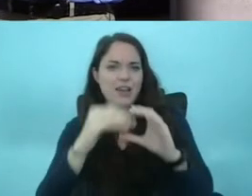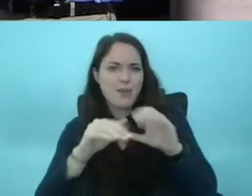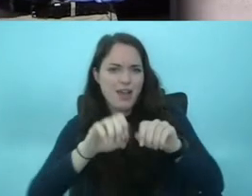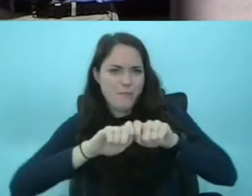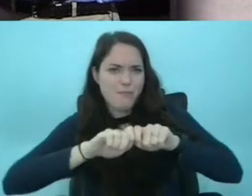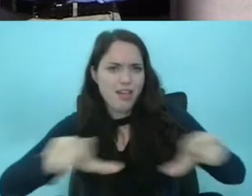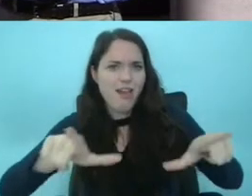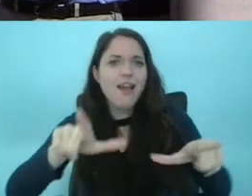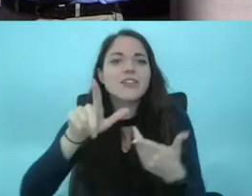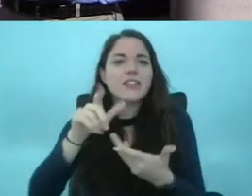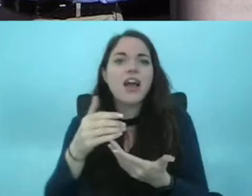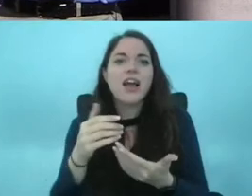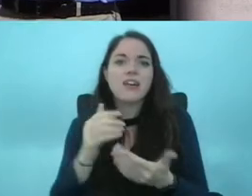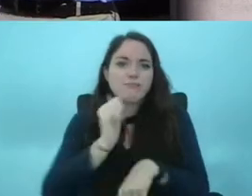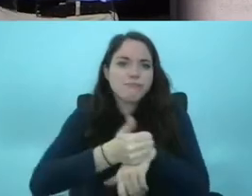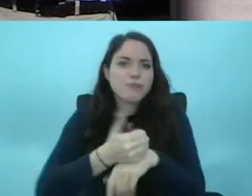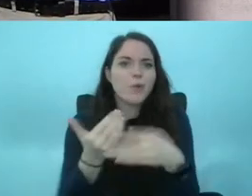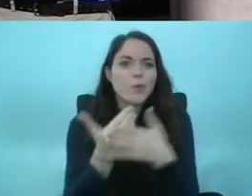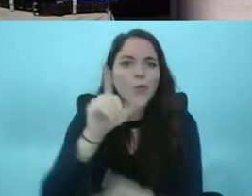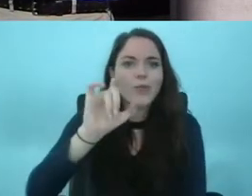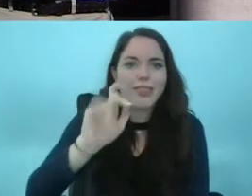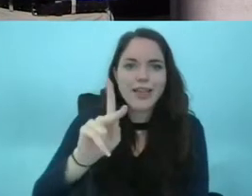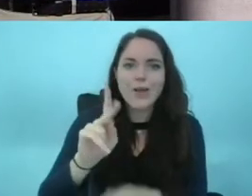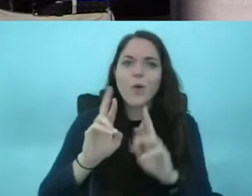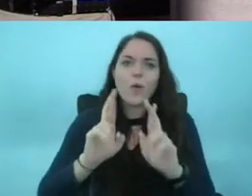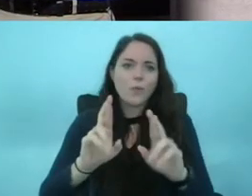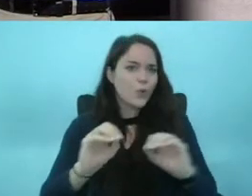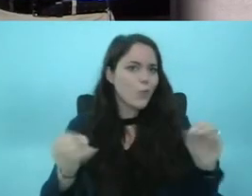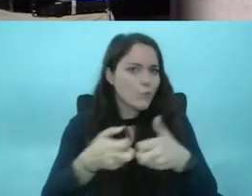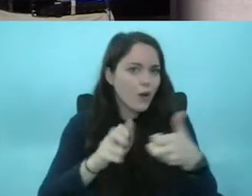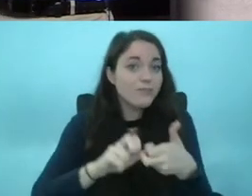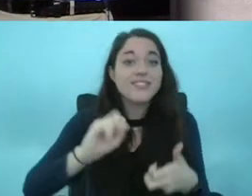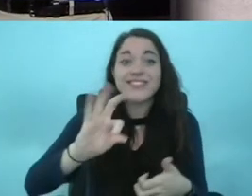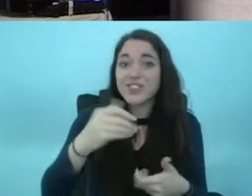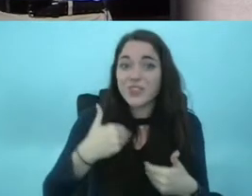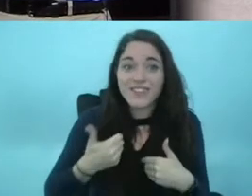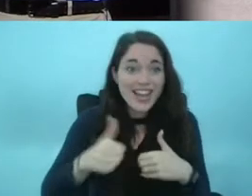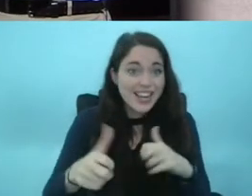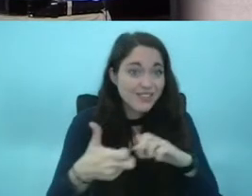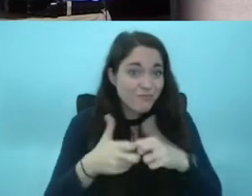any problems getting to it. If you do, please email me at